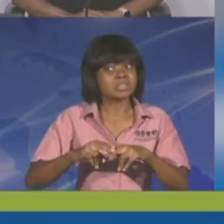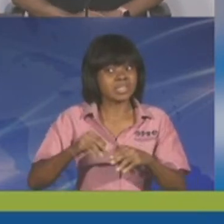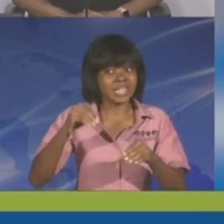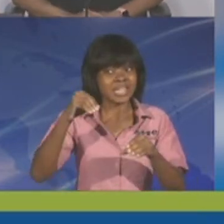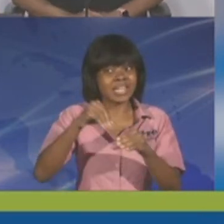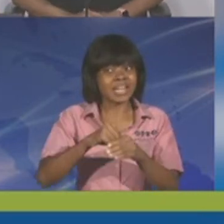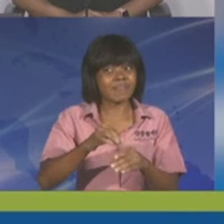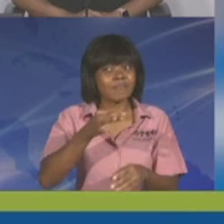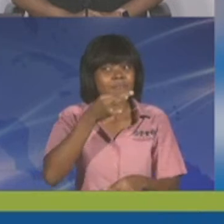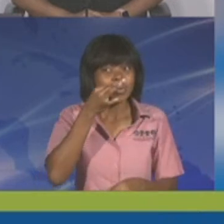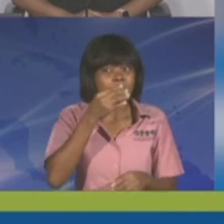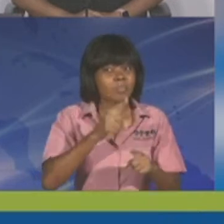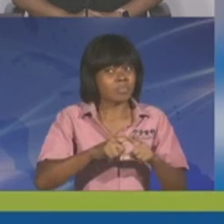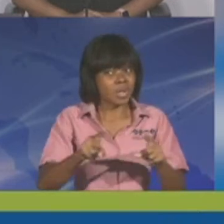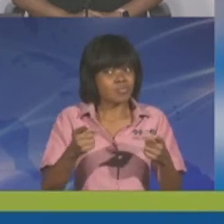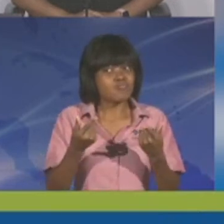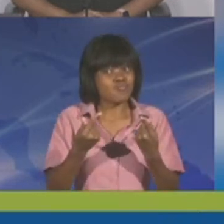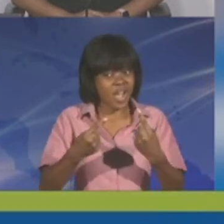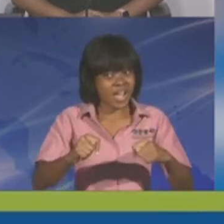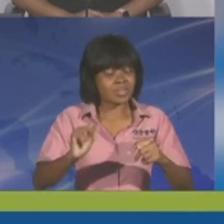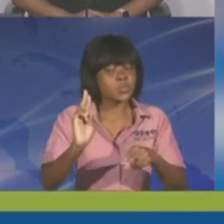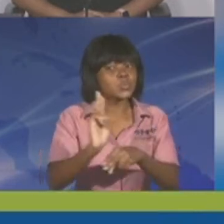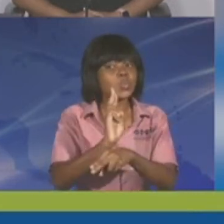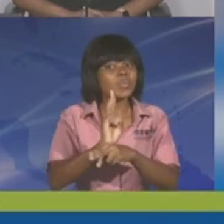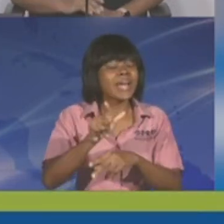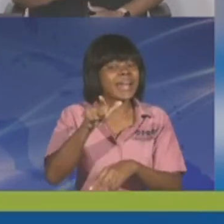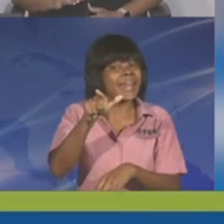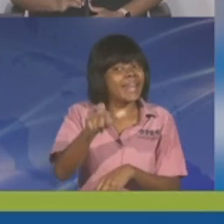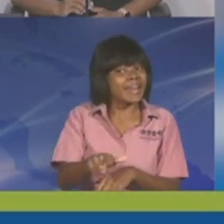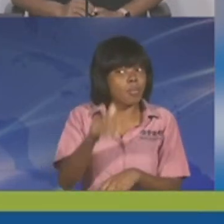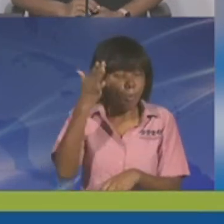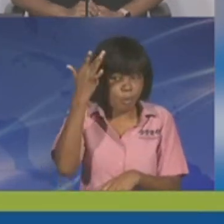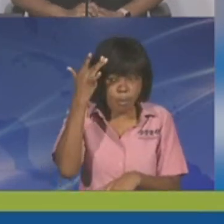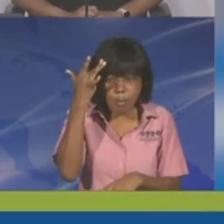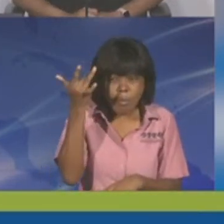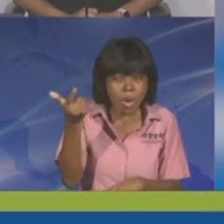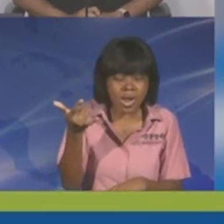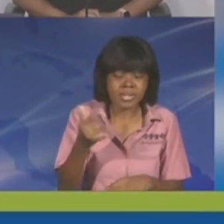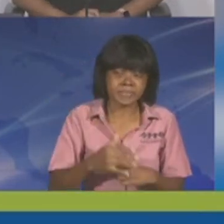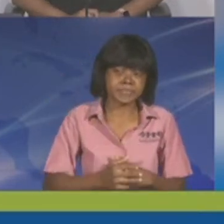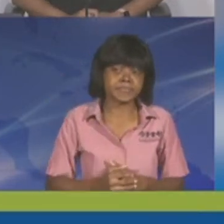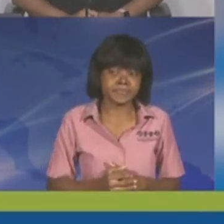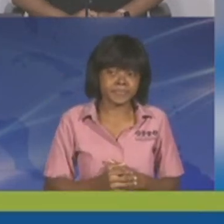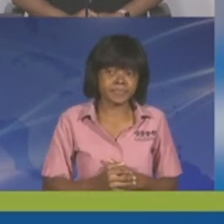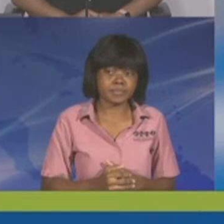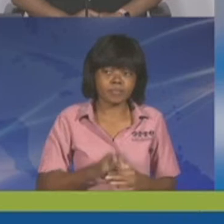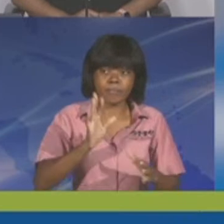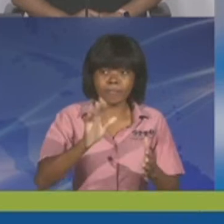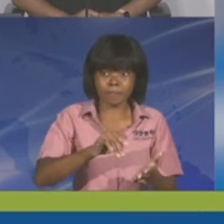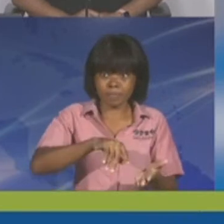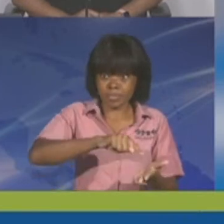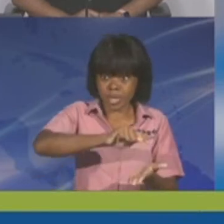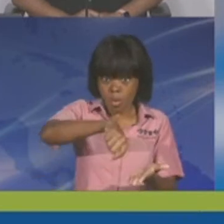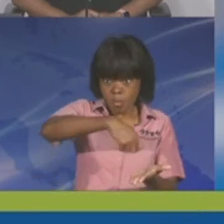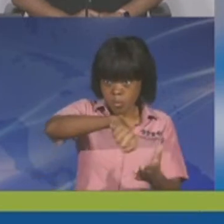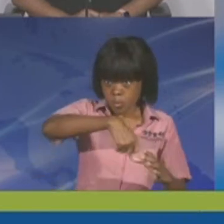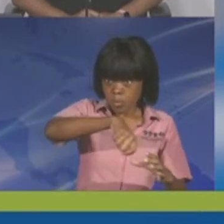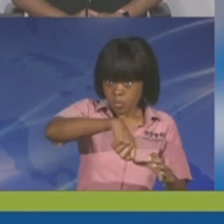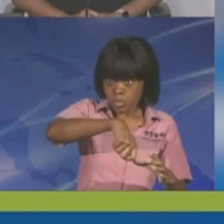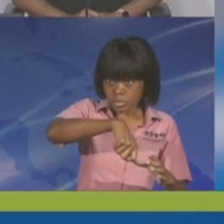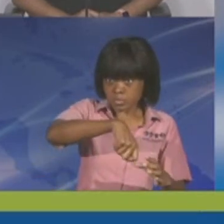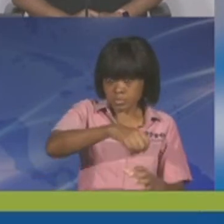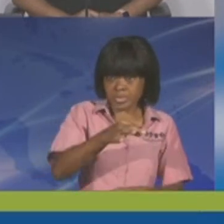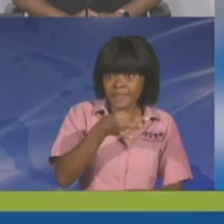be avoiding salt. One of the reasons we need to be avoiding adding salt to our food when we prepare our foods is because we